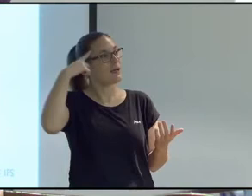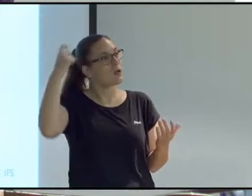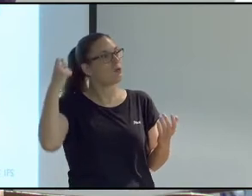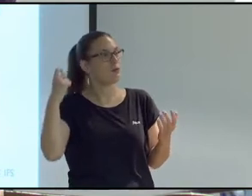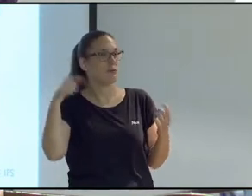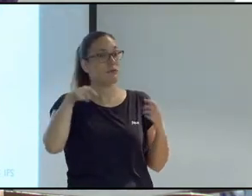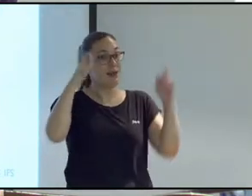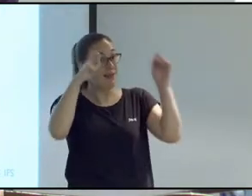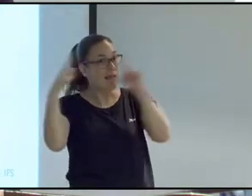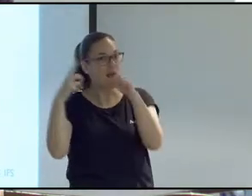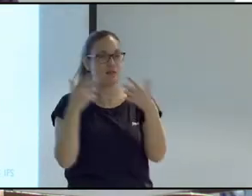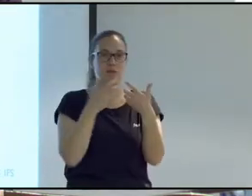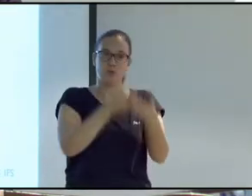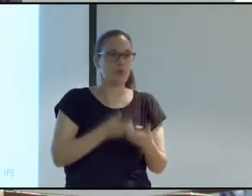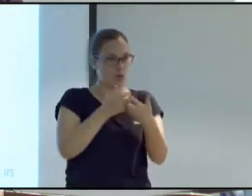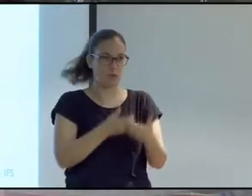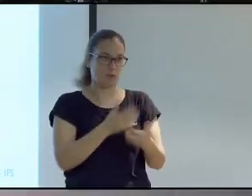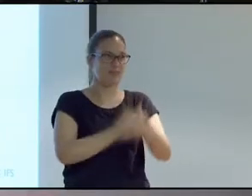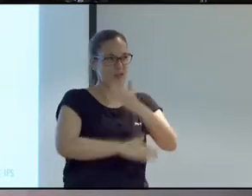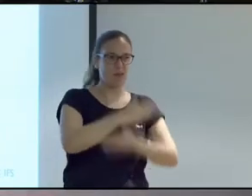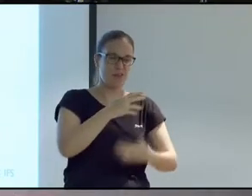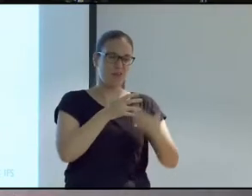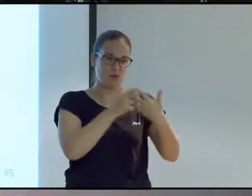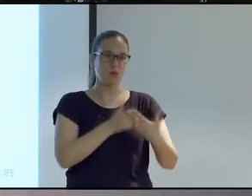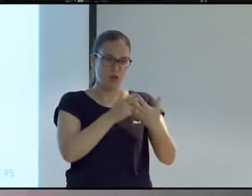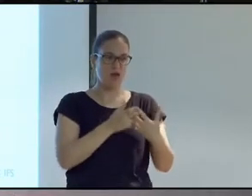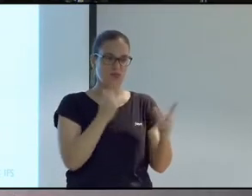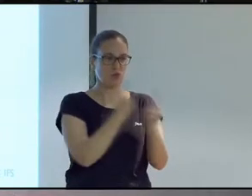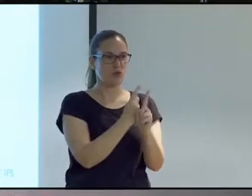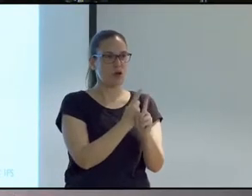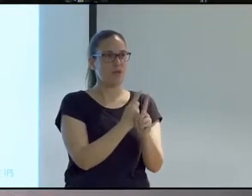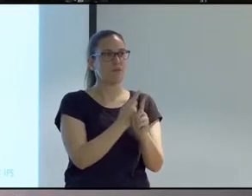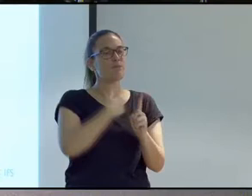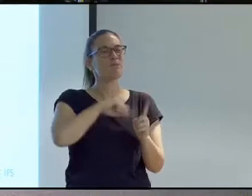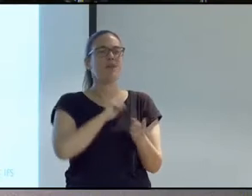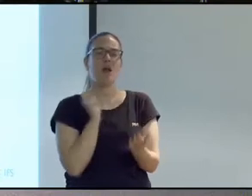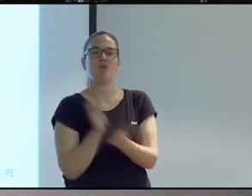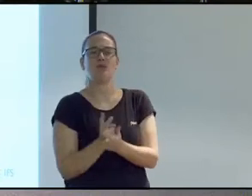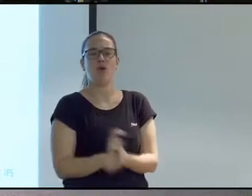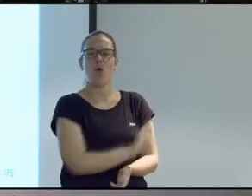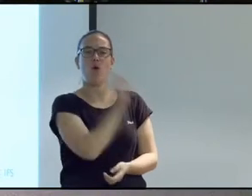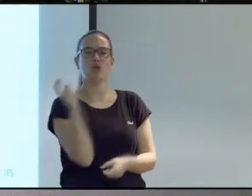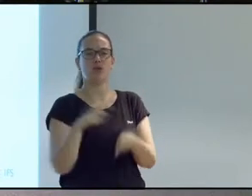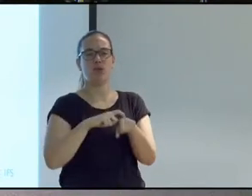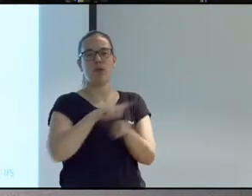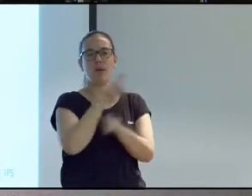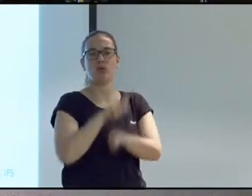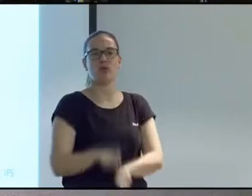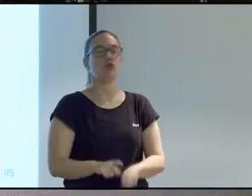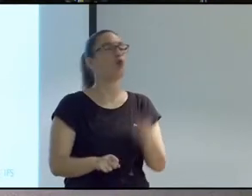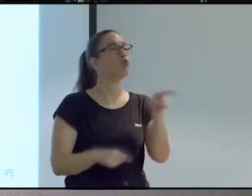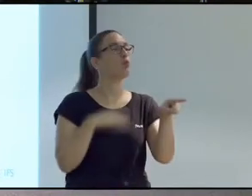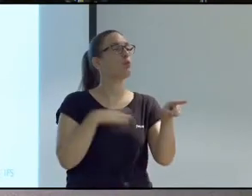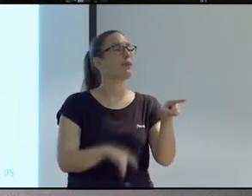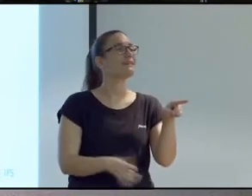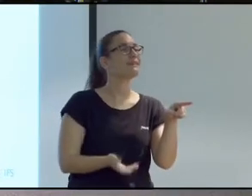this is an idea we must fight against. And we should be in favor of another type of